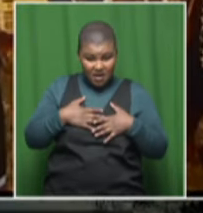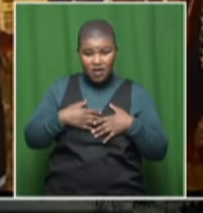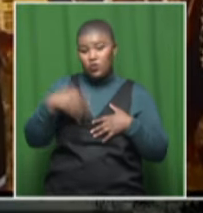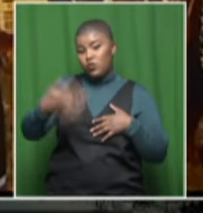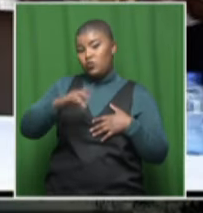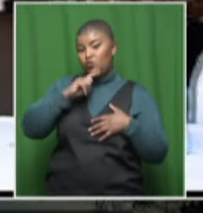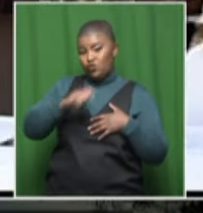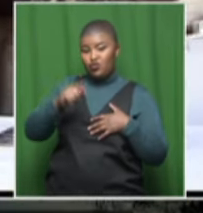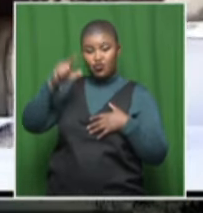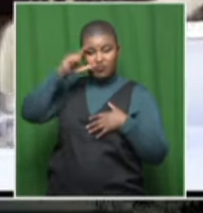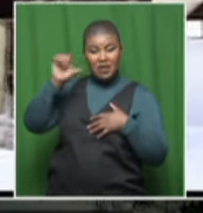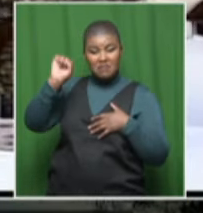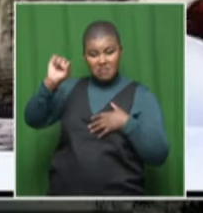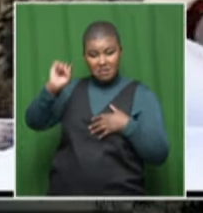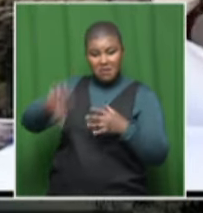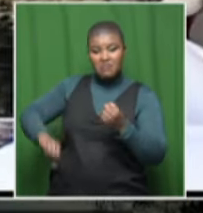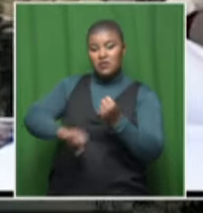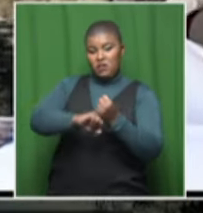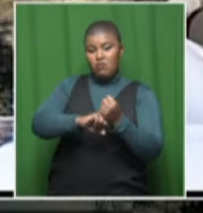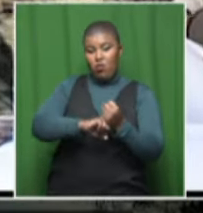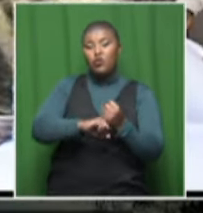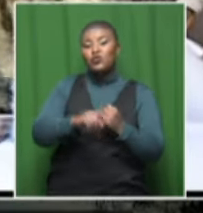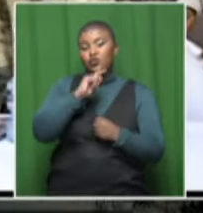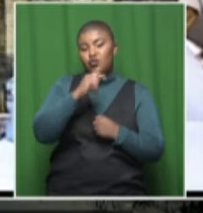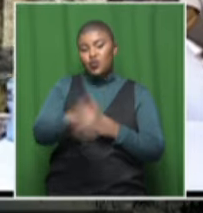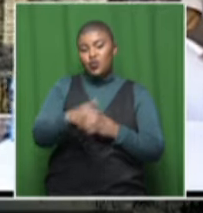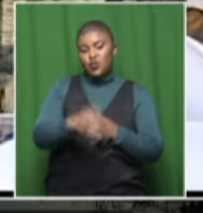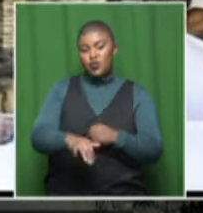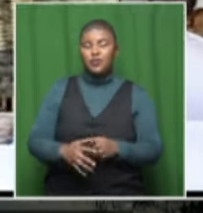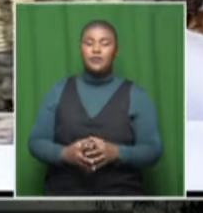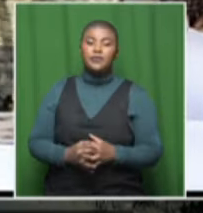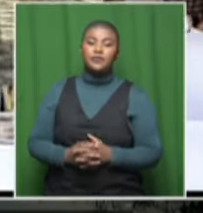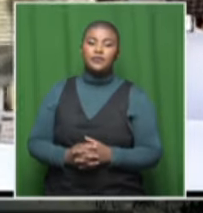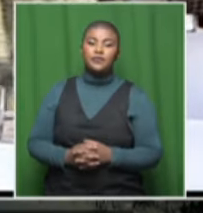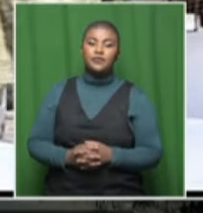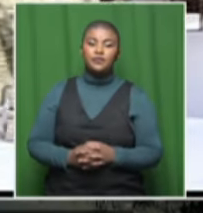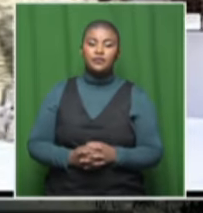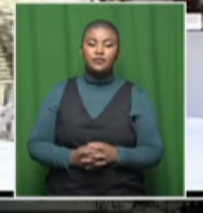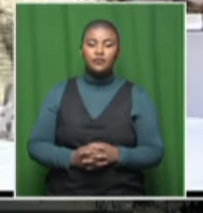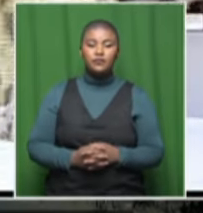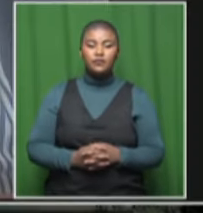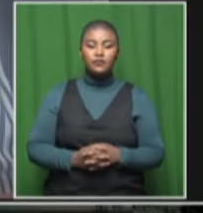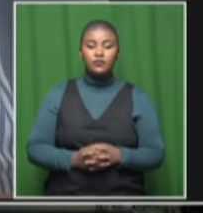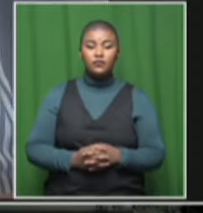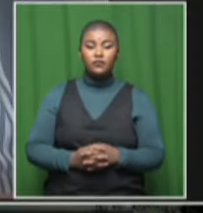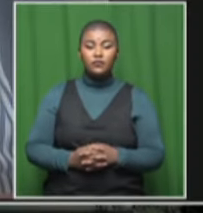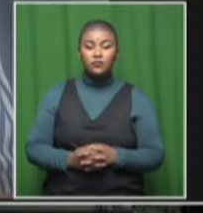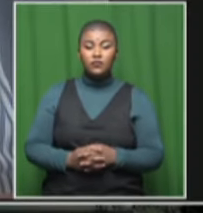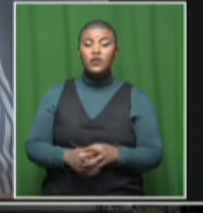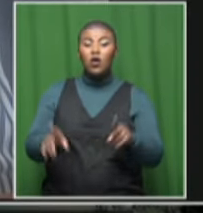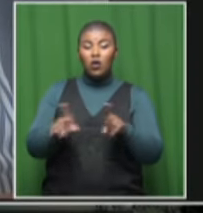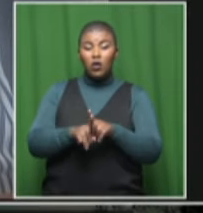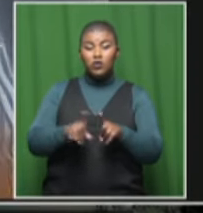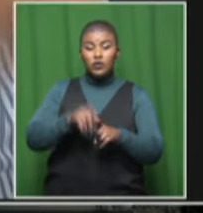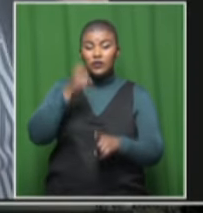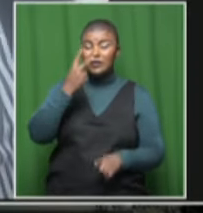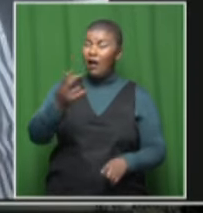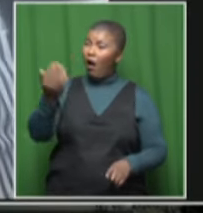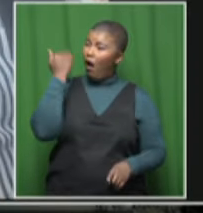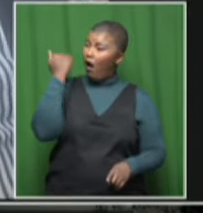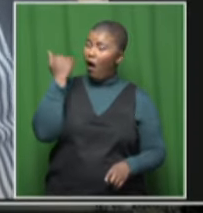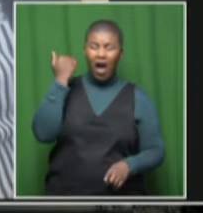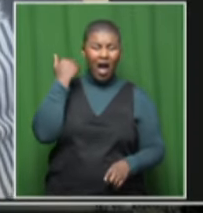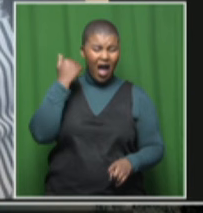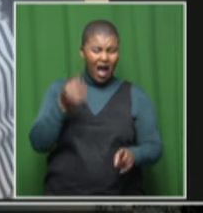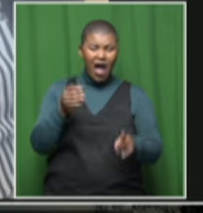operatic production, which has really cemented her legacy. And it also goes to show how far back opera